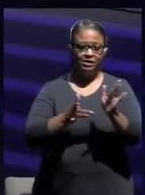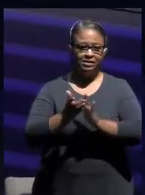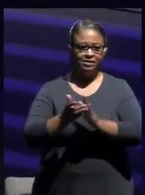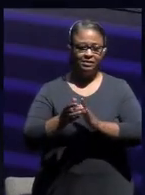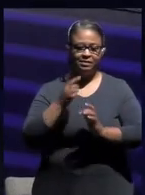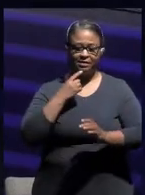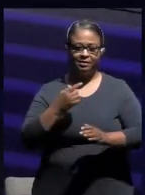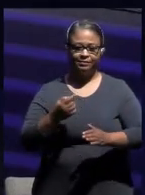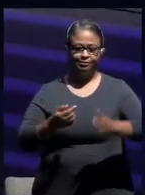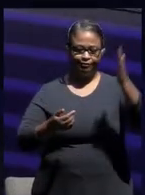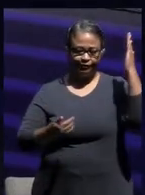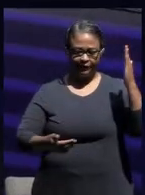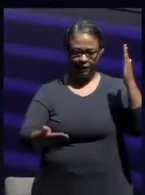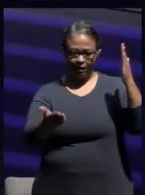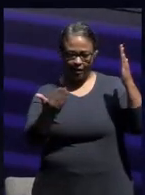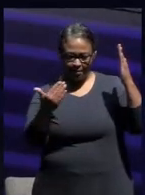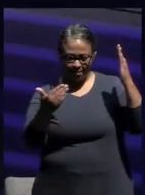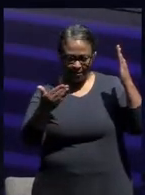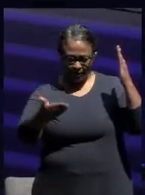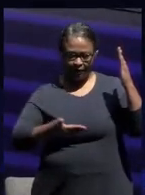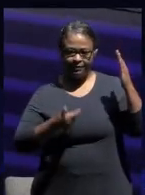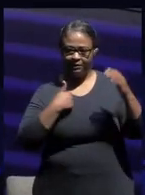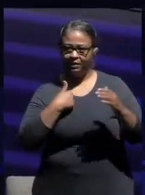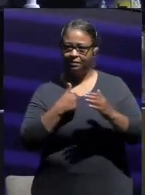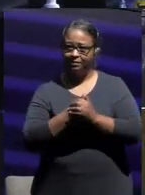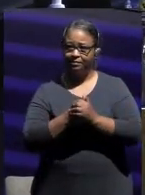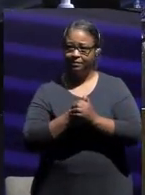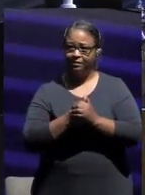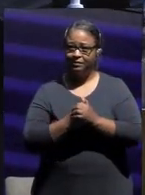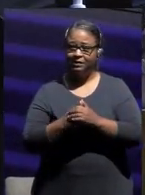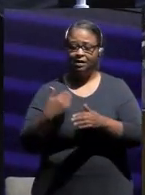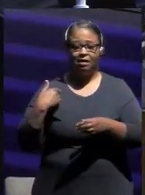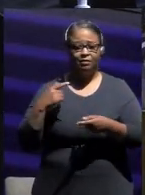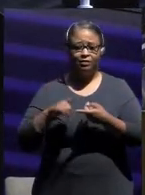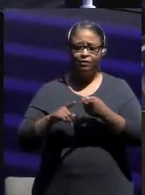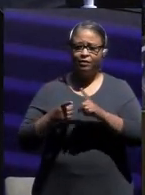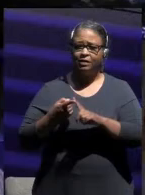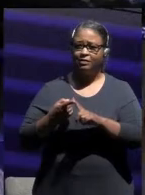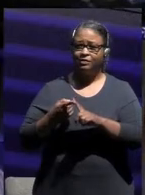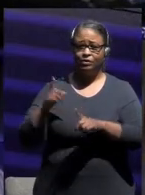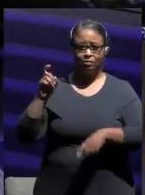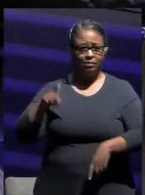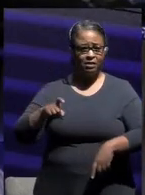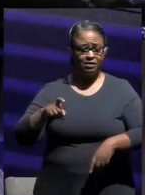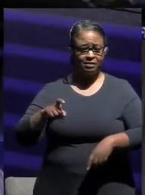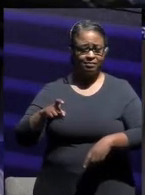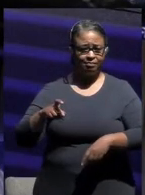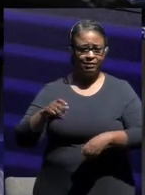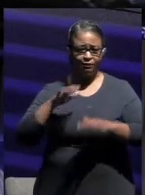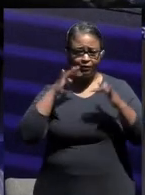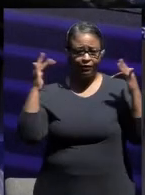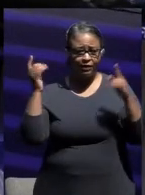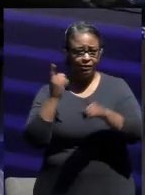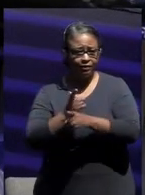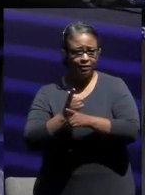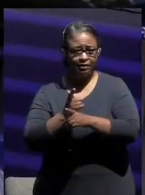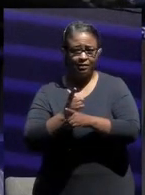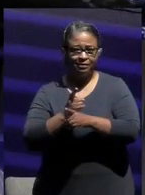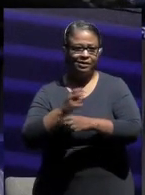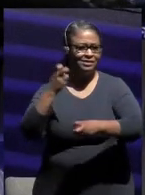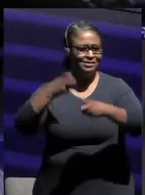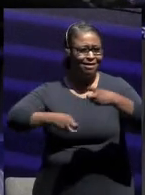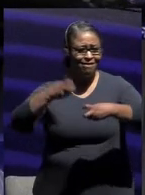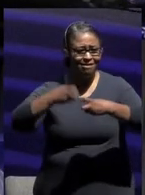To have a friend, Brother Astley, but to have a friend, you got to be friendly. That's the hardest thing to